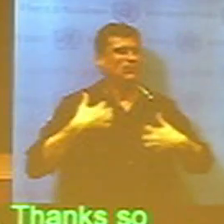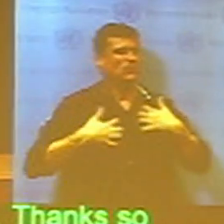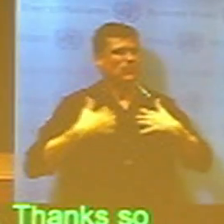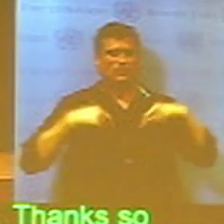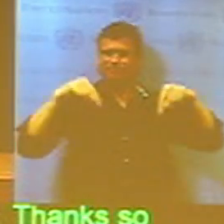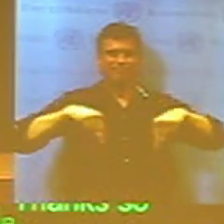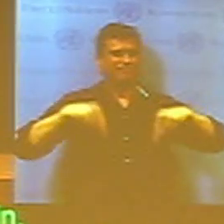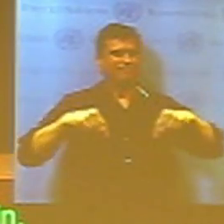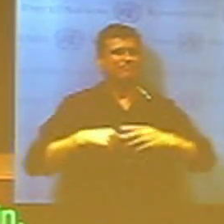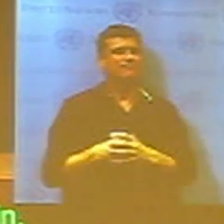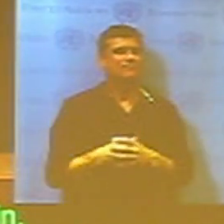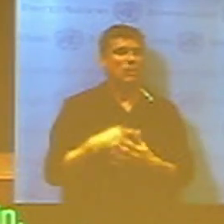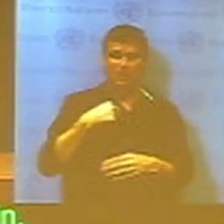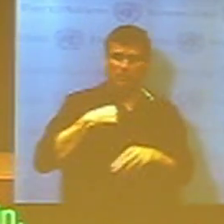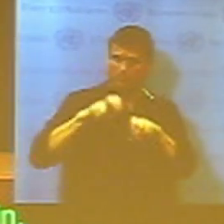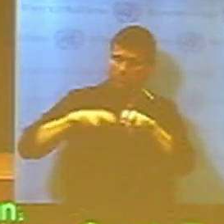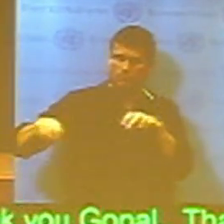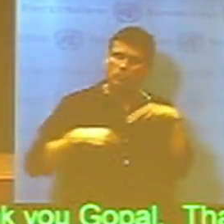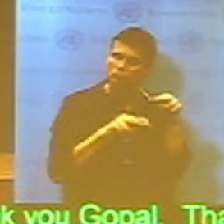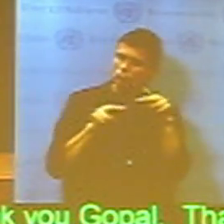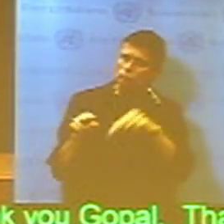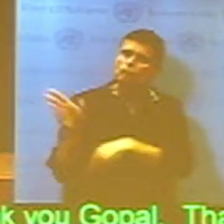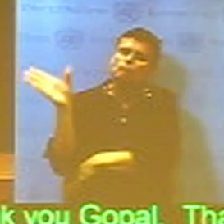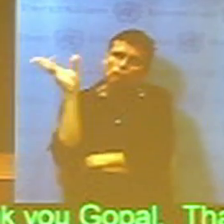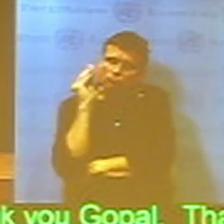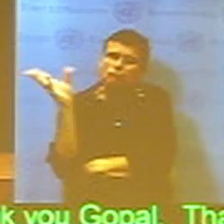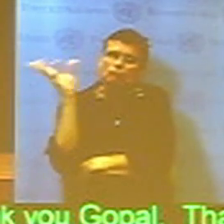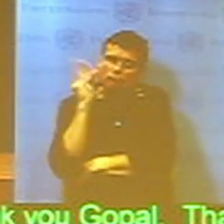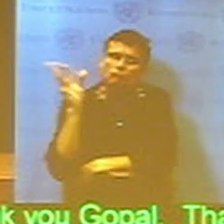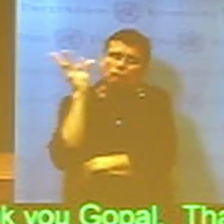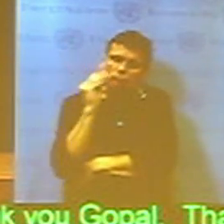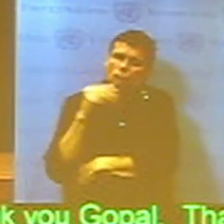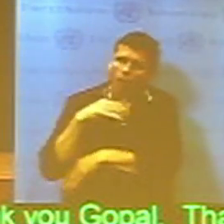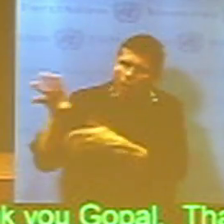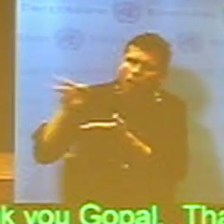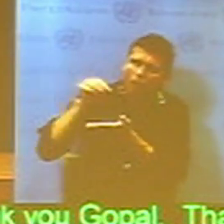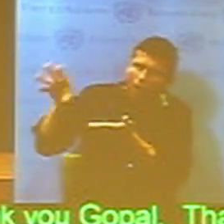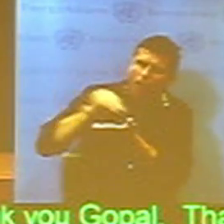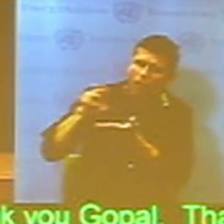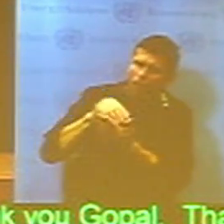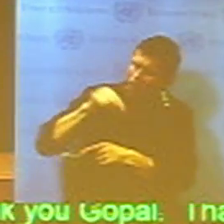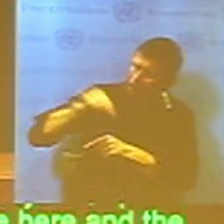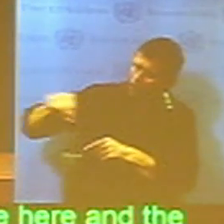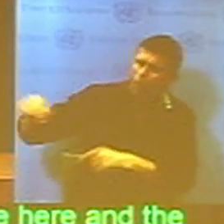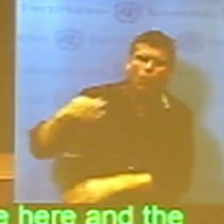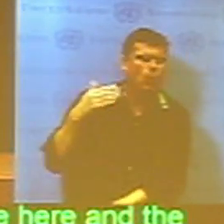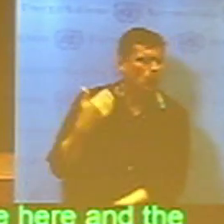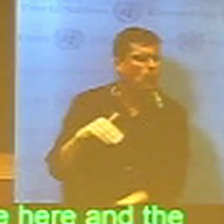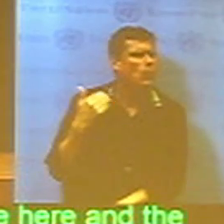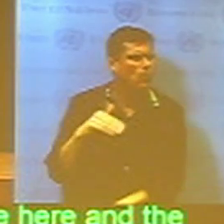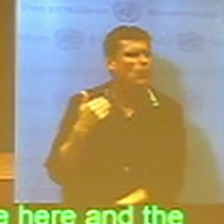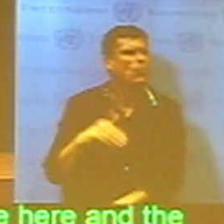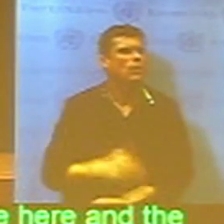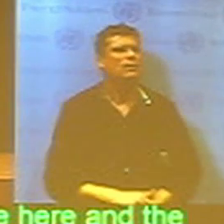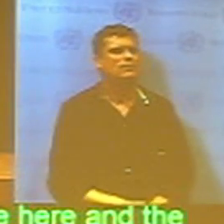on the implementation of the Convention on the Rights of Persons with Disabilities. There are currently more than 65